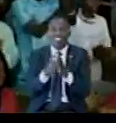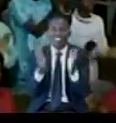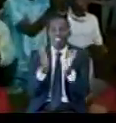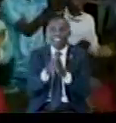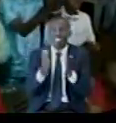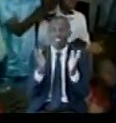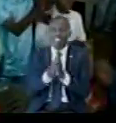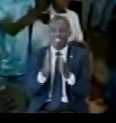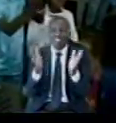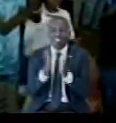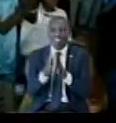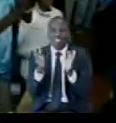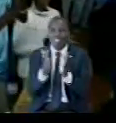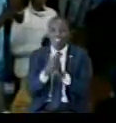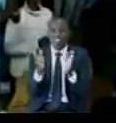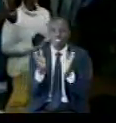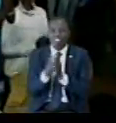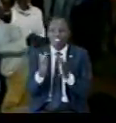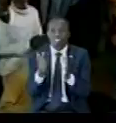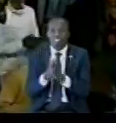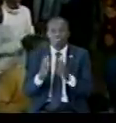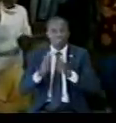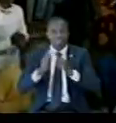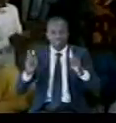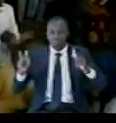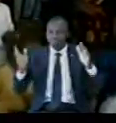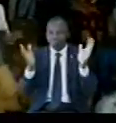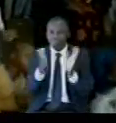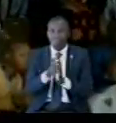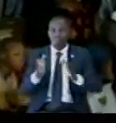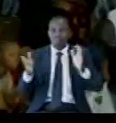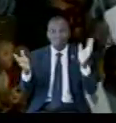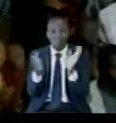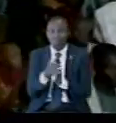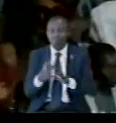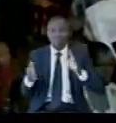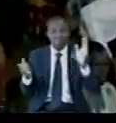Put your hands together for Christ.